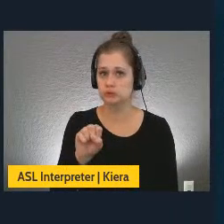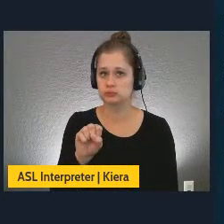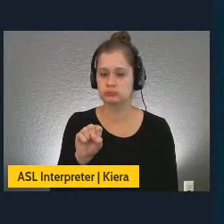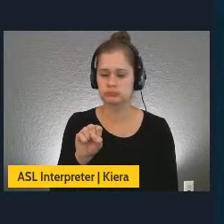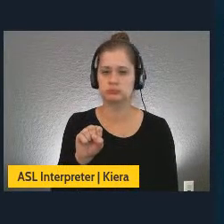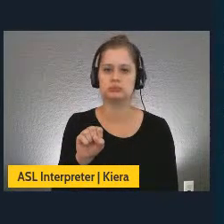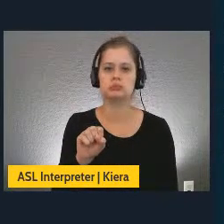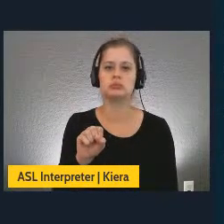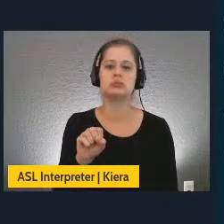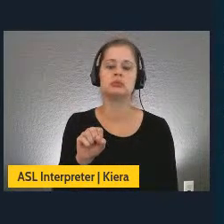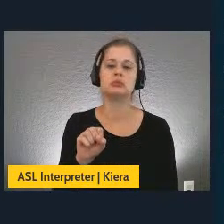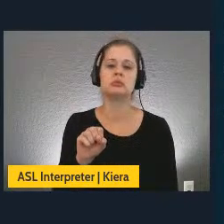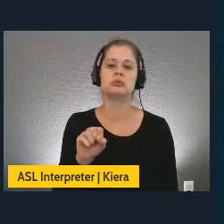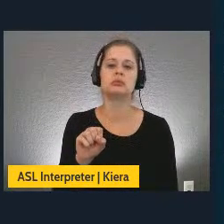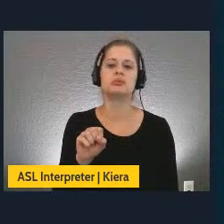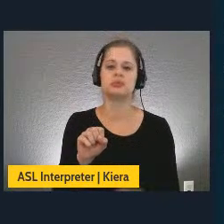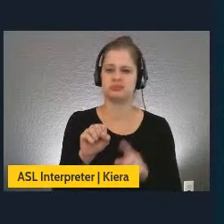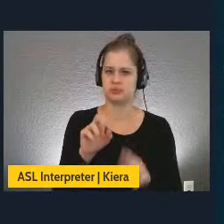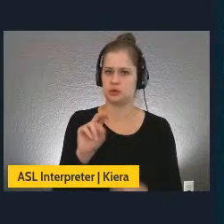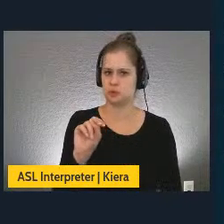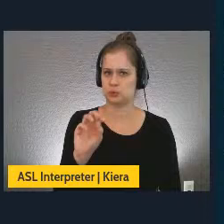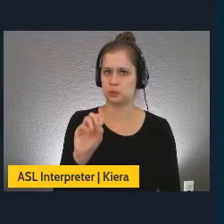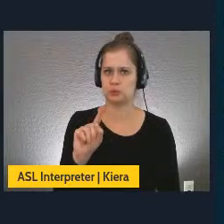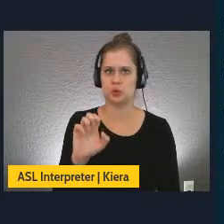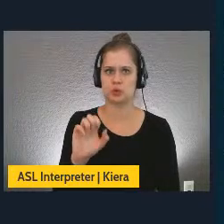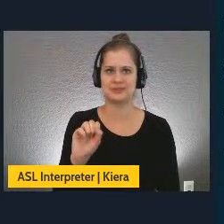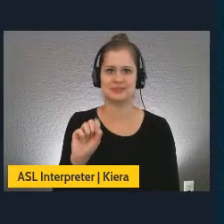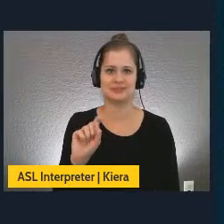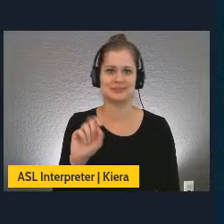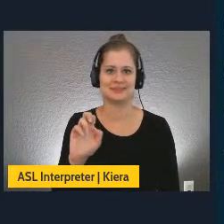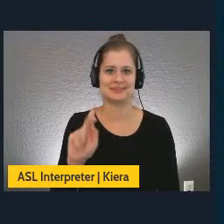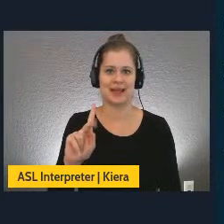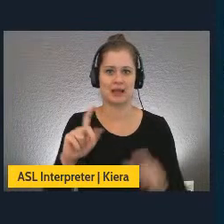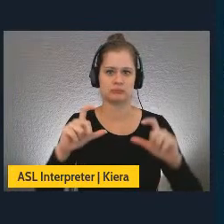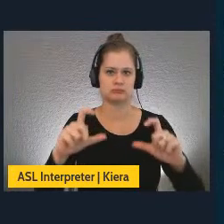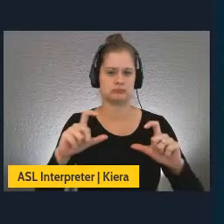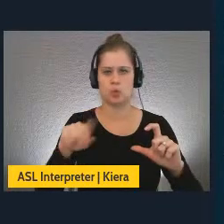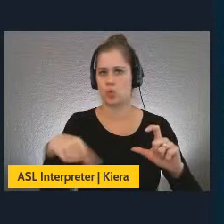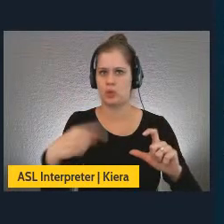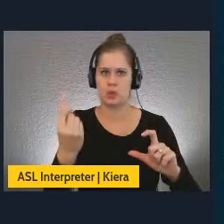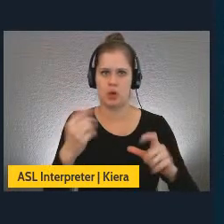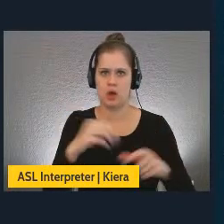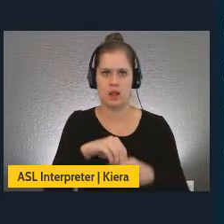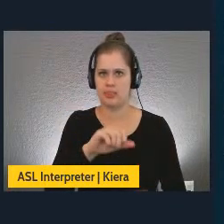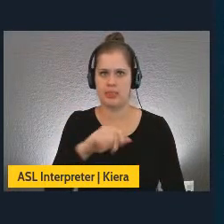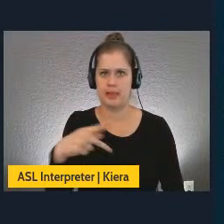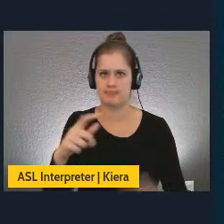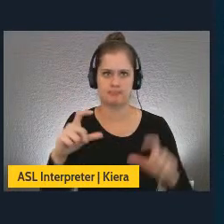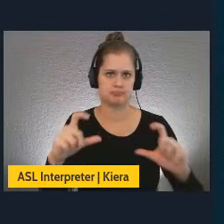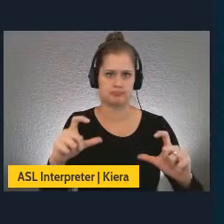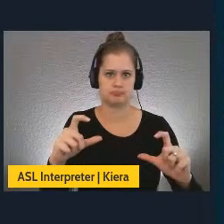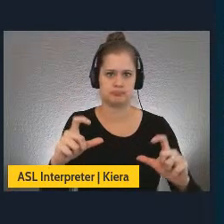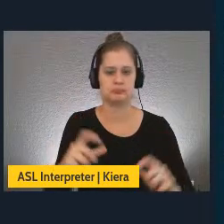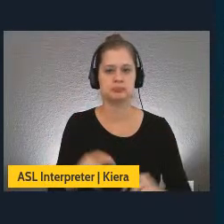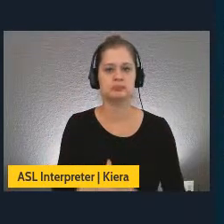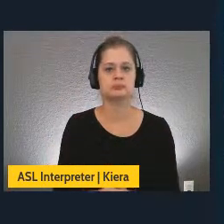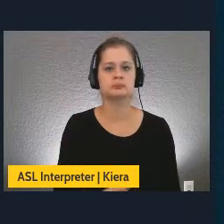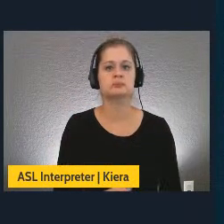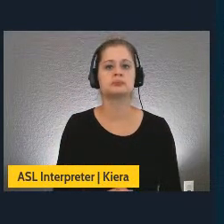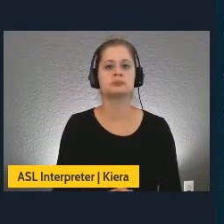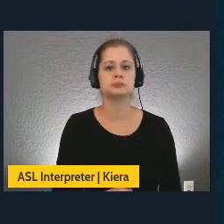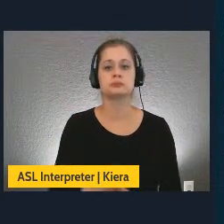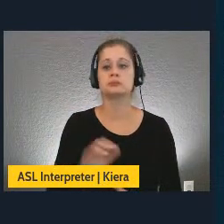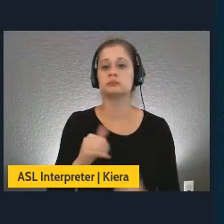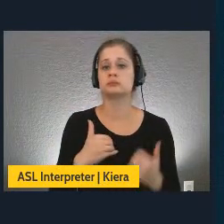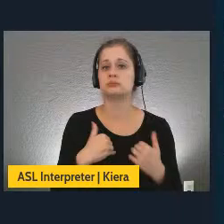here we are in the node stack, which is the only stack in the app. And so it consists of an